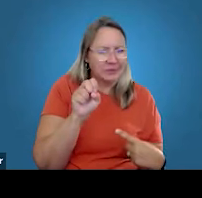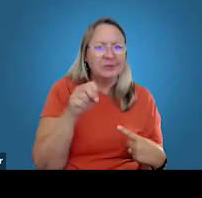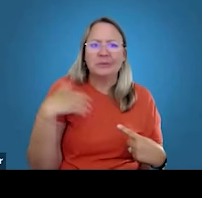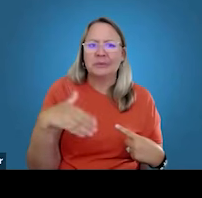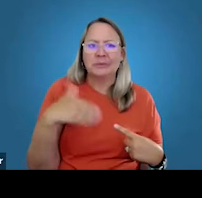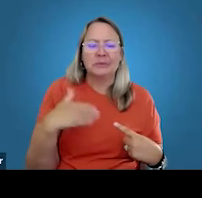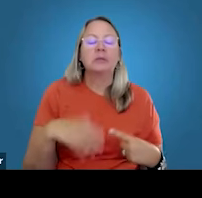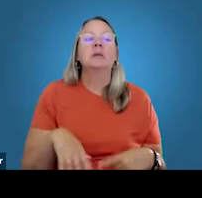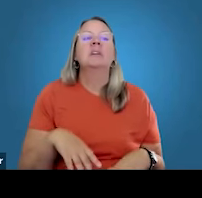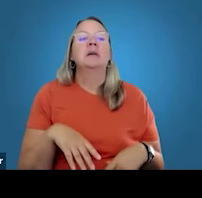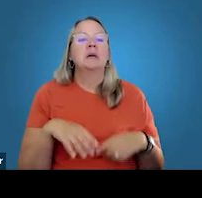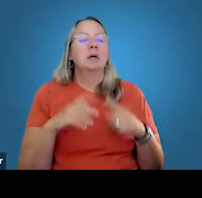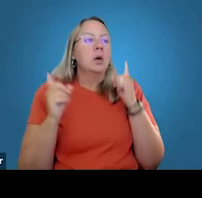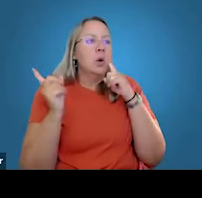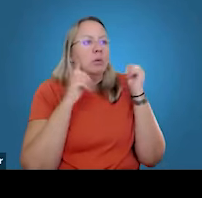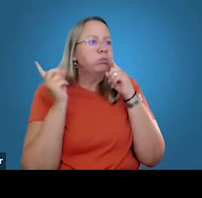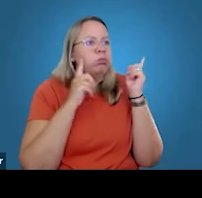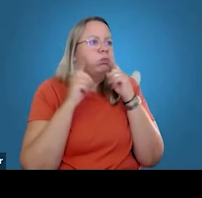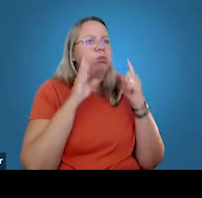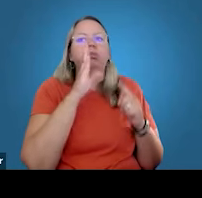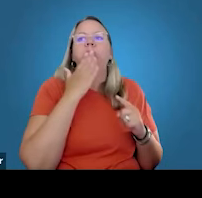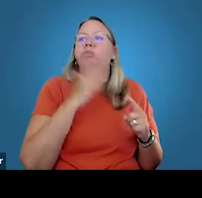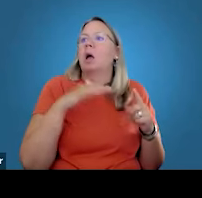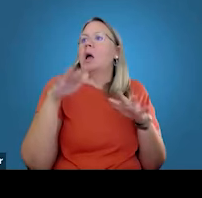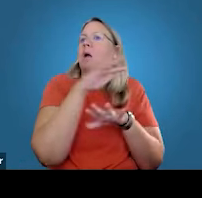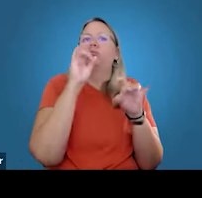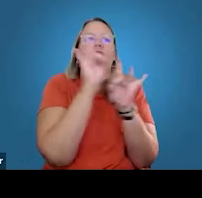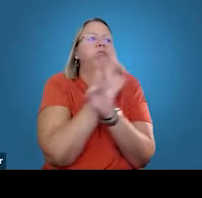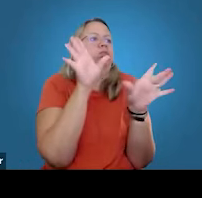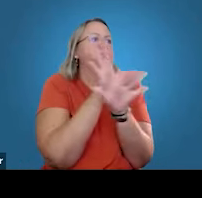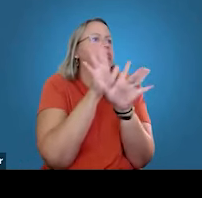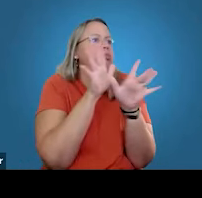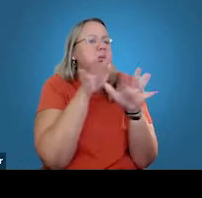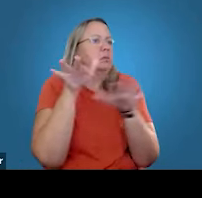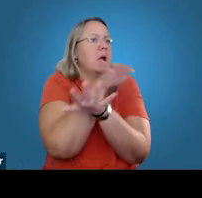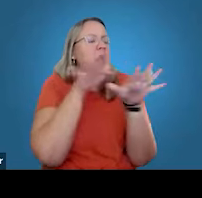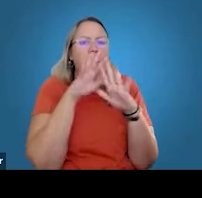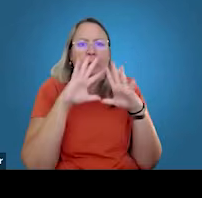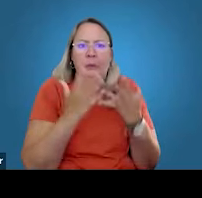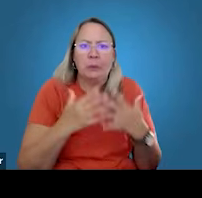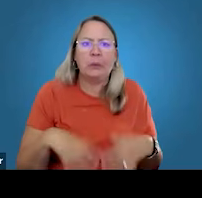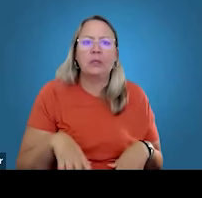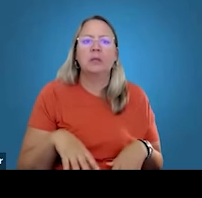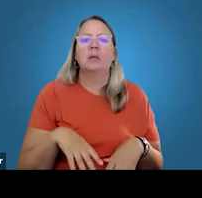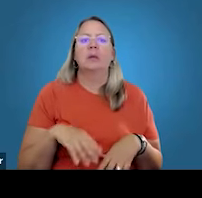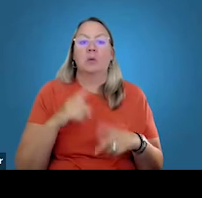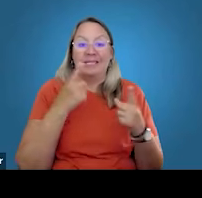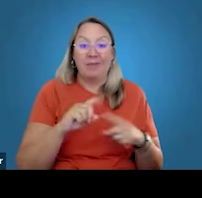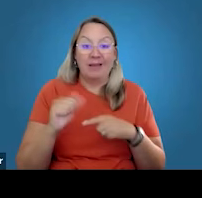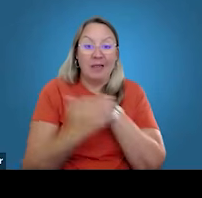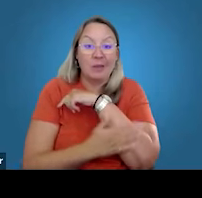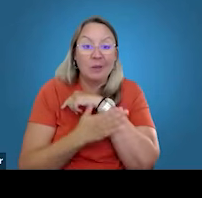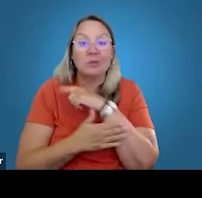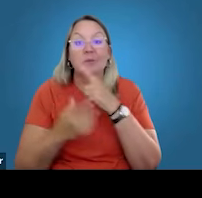at the moment in the news agenda from the horrors of the world, whether that be Gaza, whether that be wars in other countries, whether that